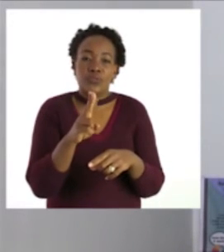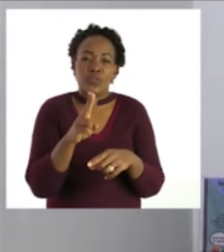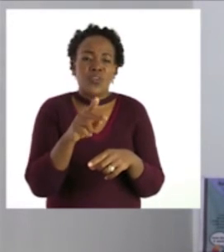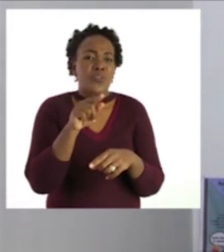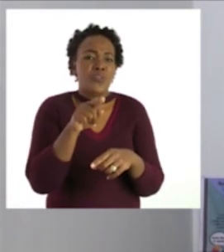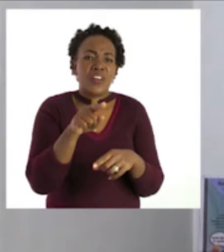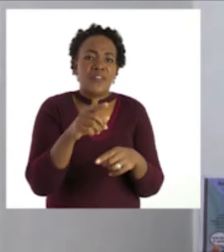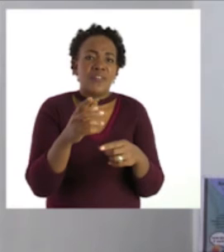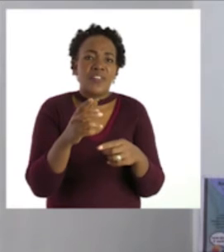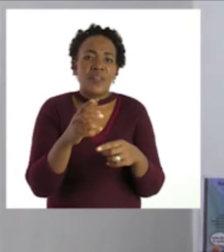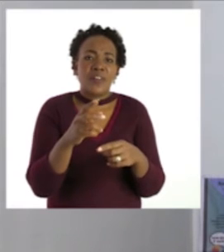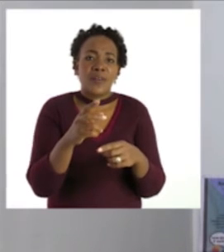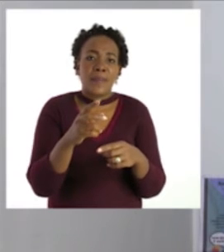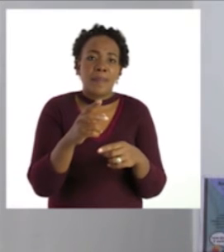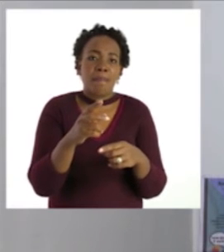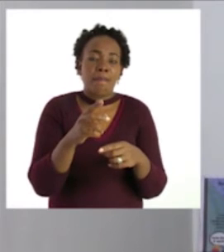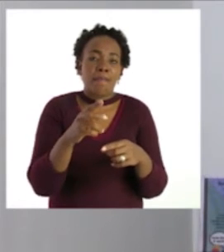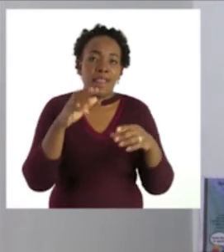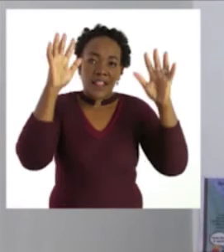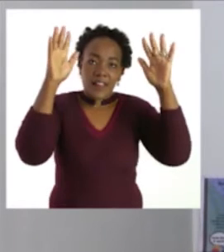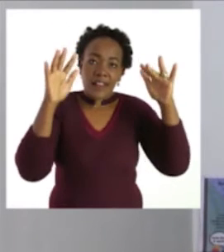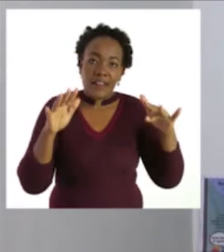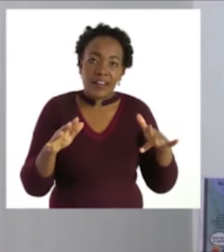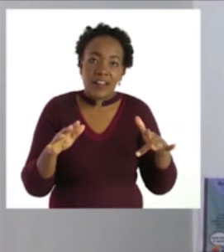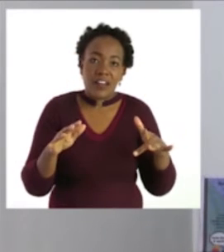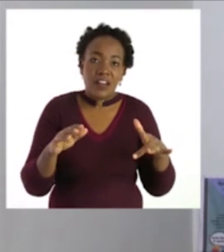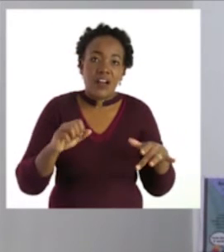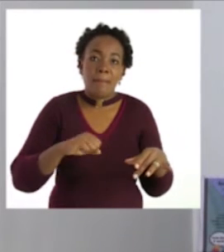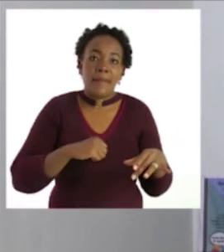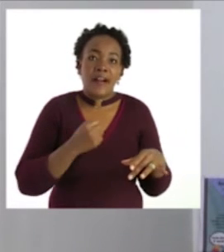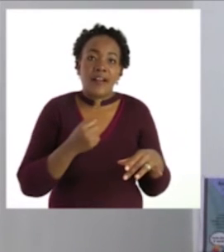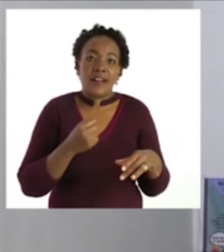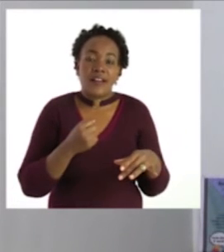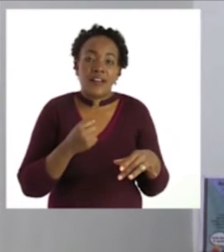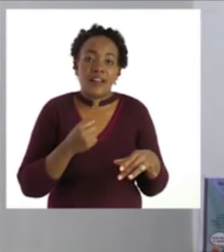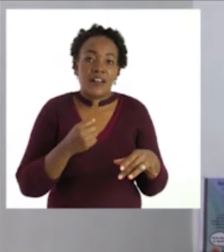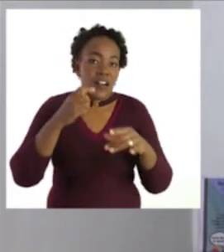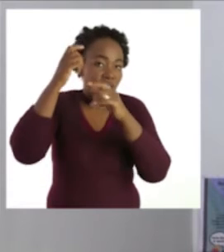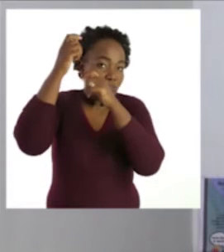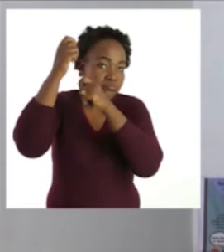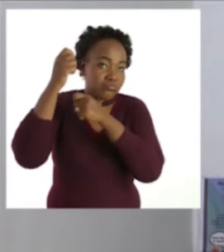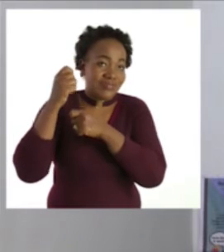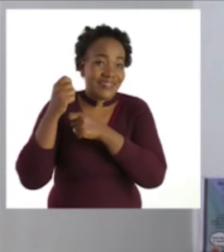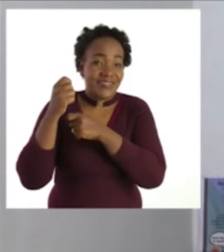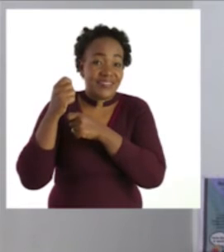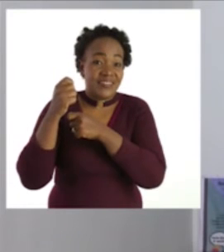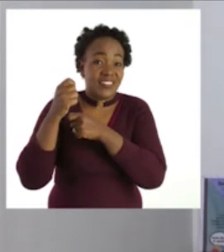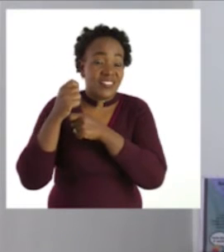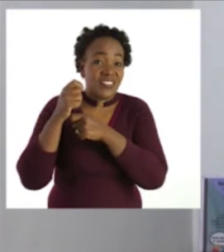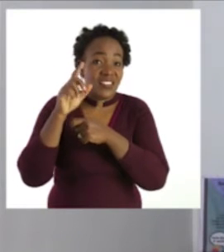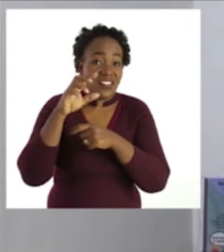used, then rain, my umbrella,